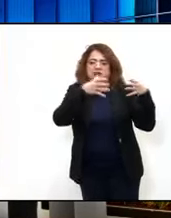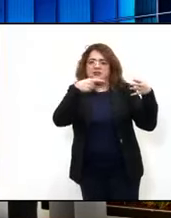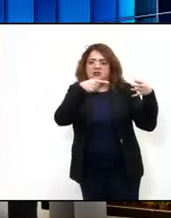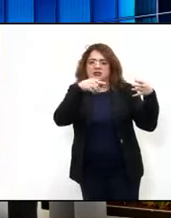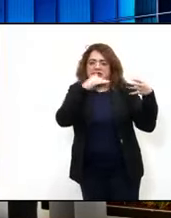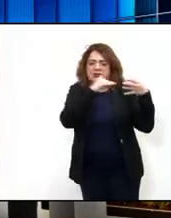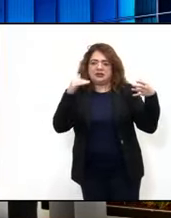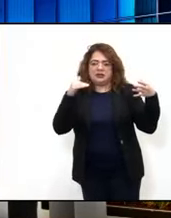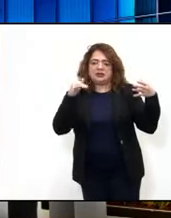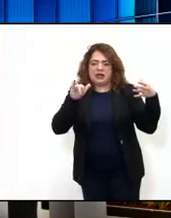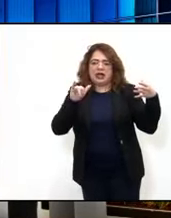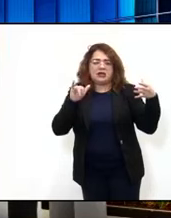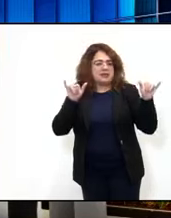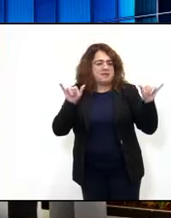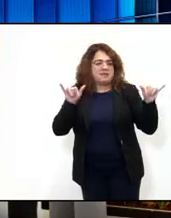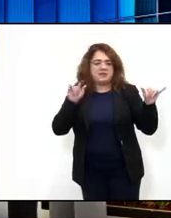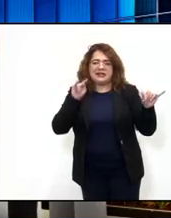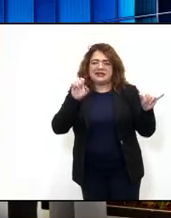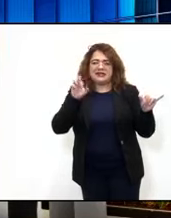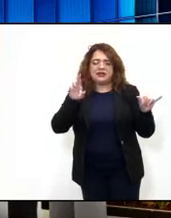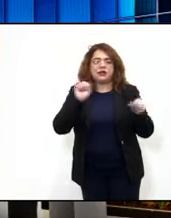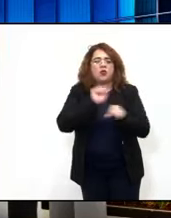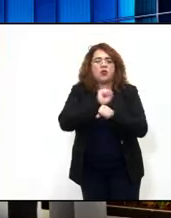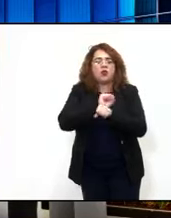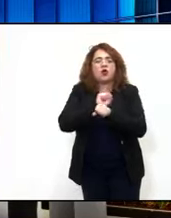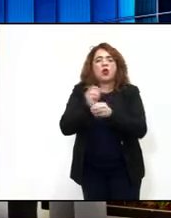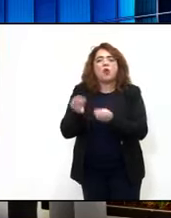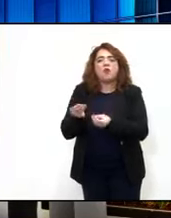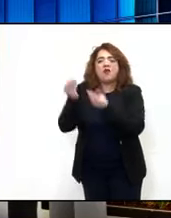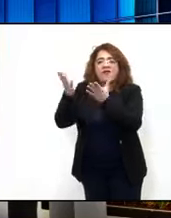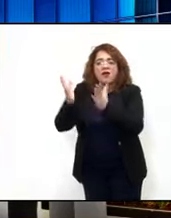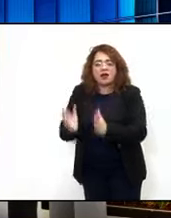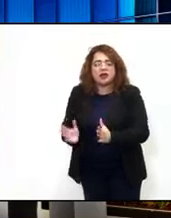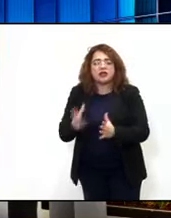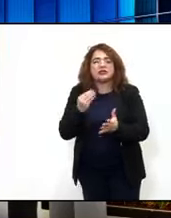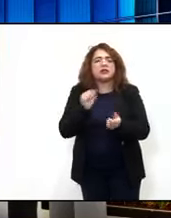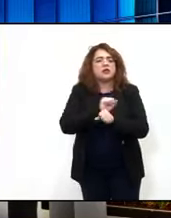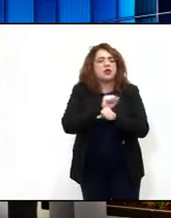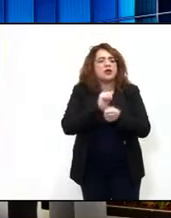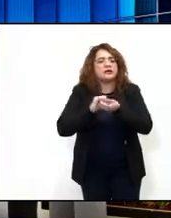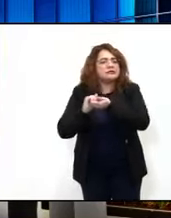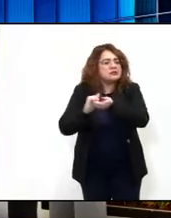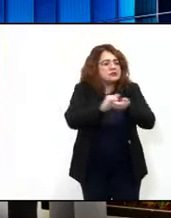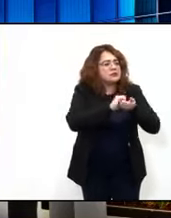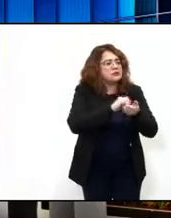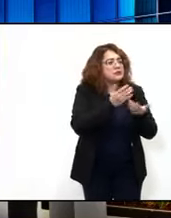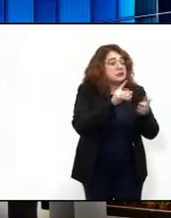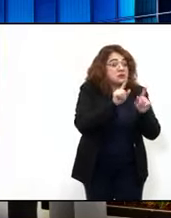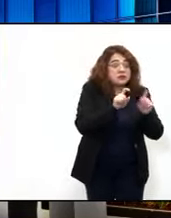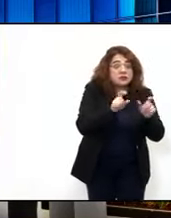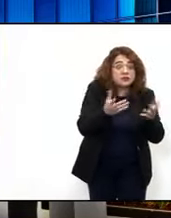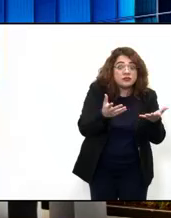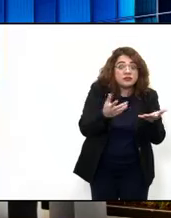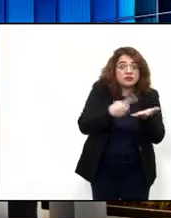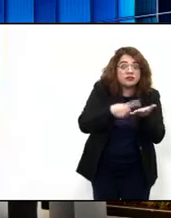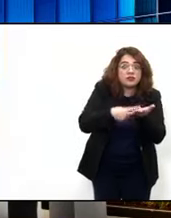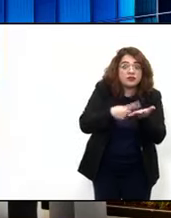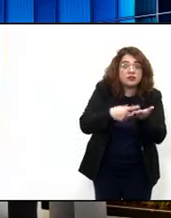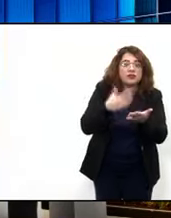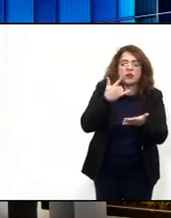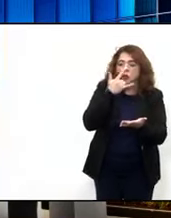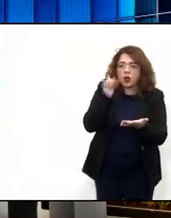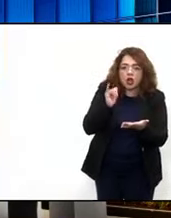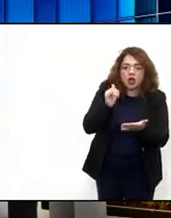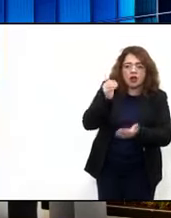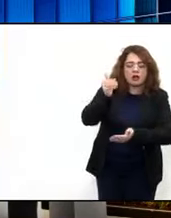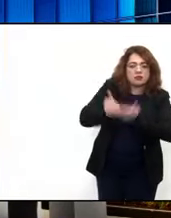We'll be working with our providers and others to determine how we will have documentation of that or proof of what that is, and